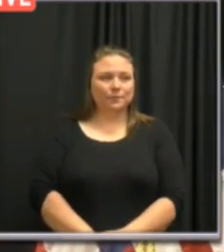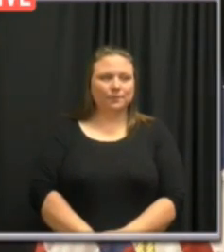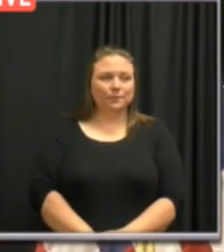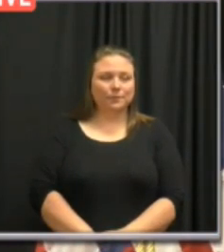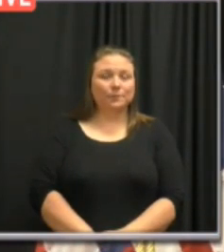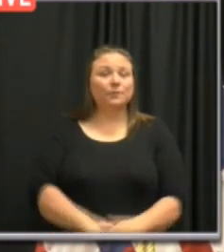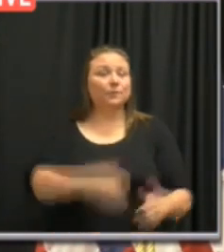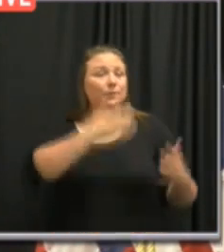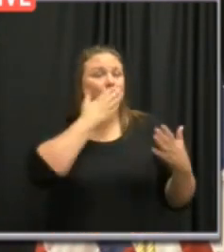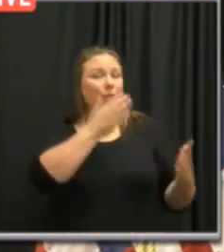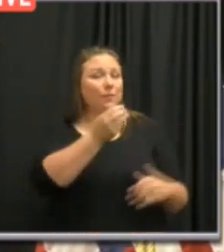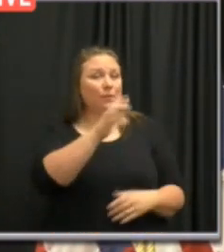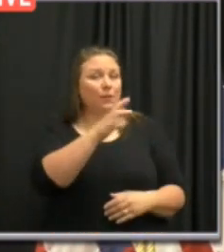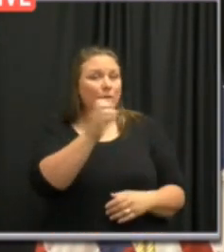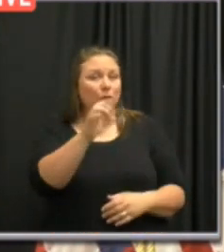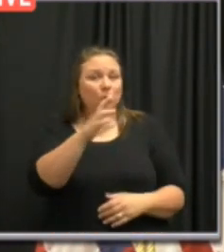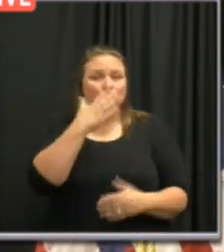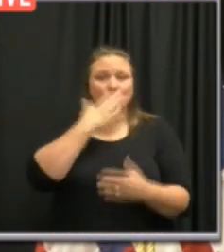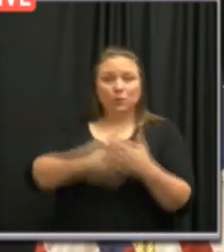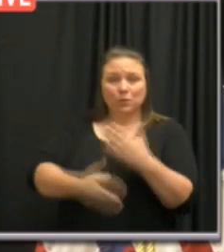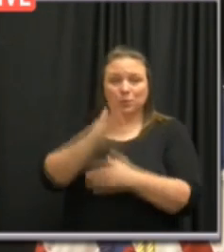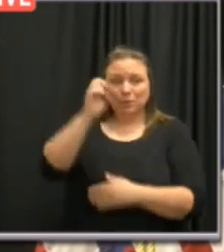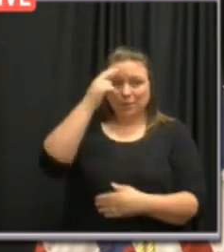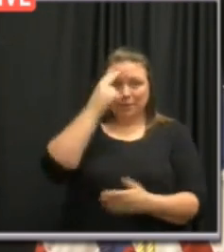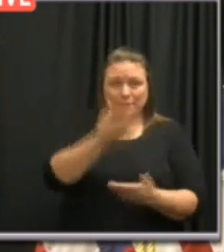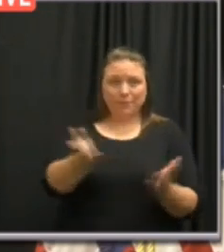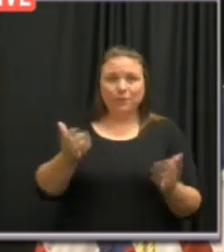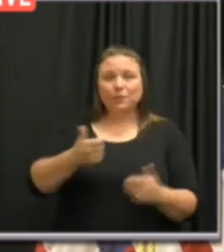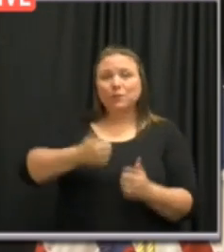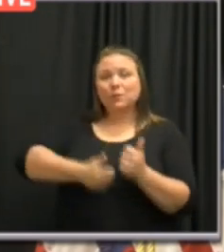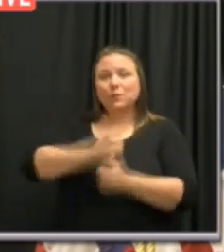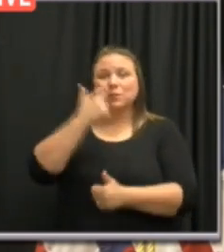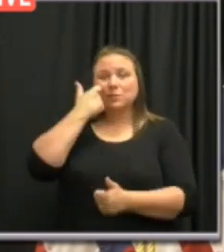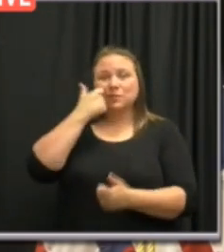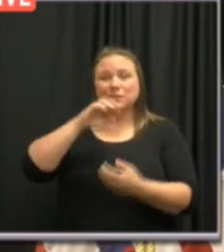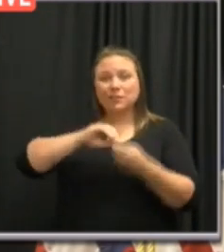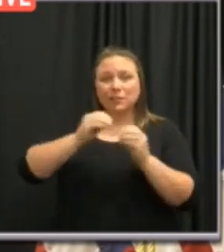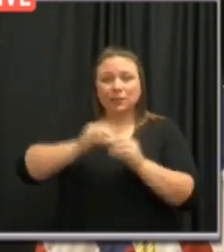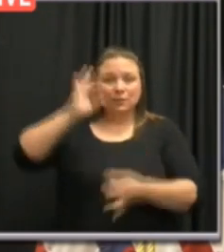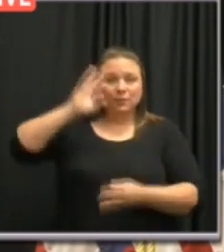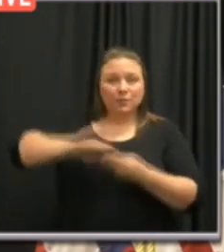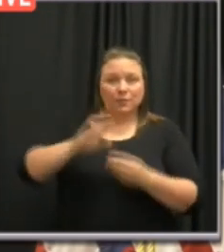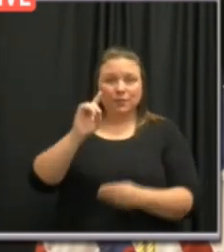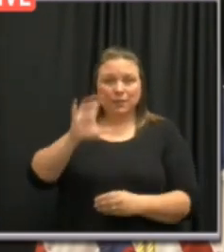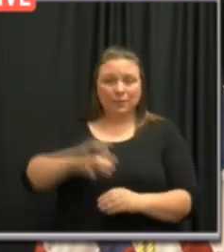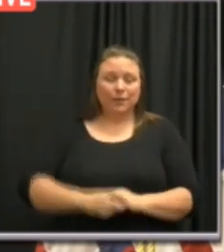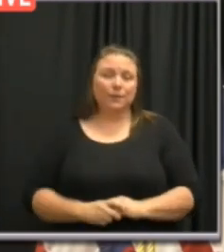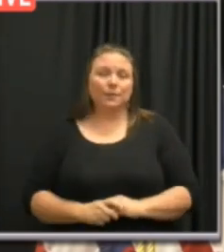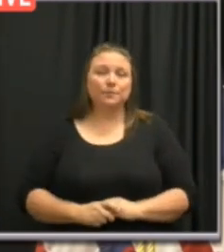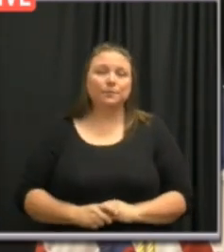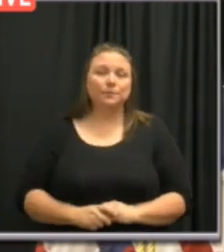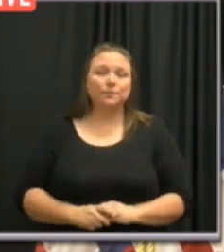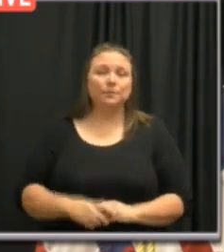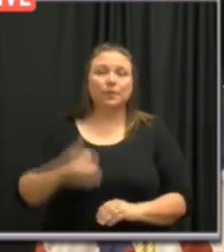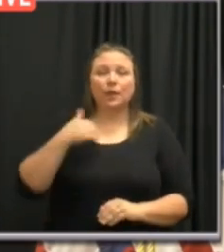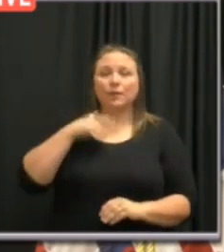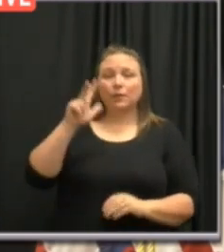Thank you, Mayor Cooper, and good morning, Nashville. Here's the latest of coronavirus in Davidson County. We